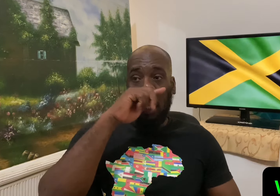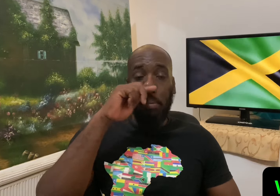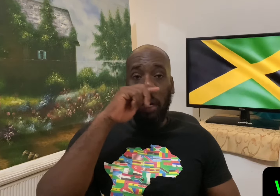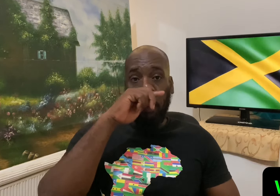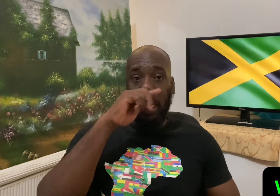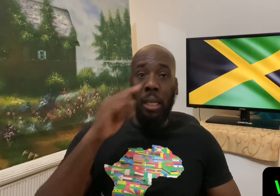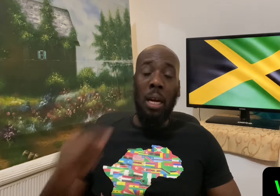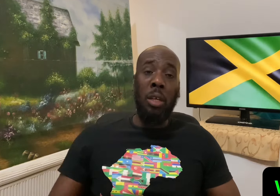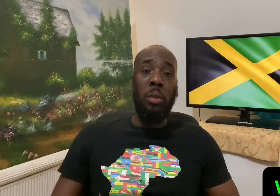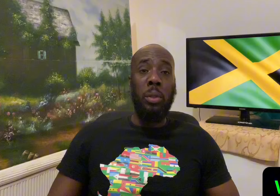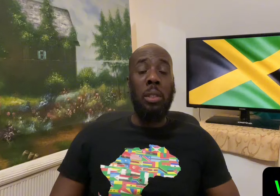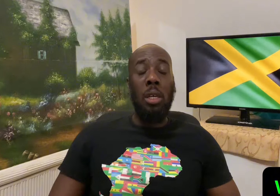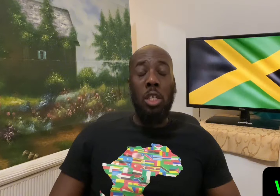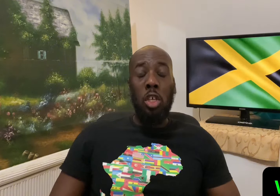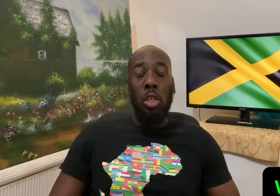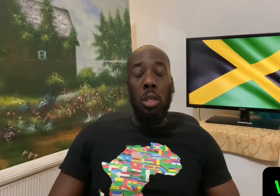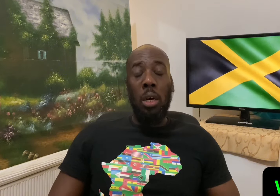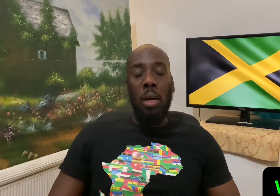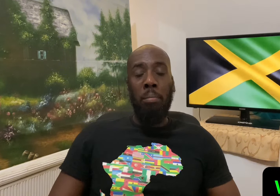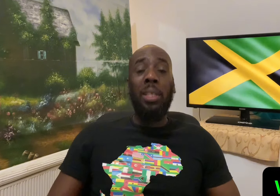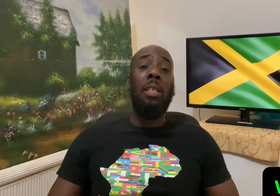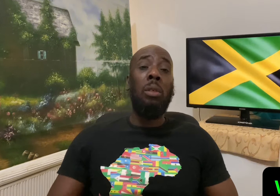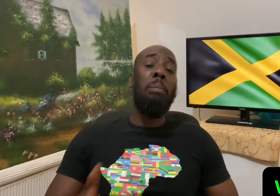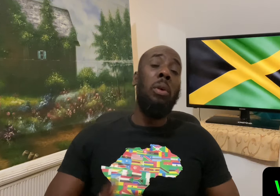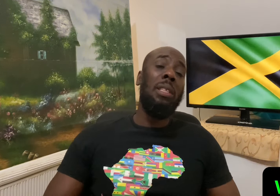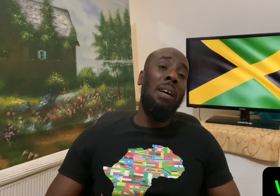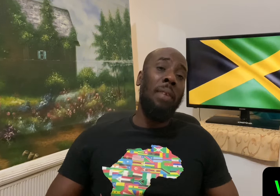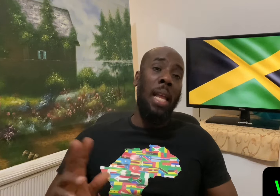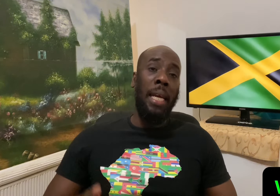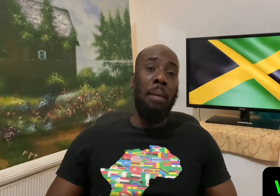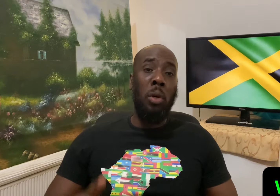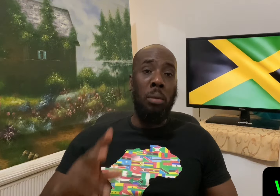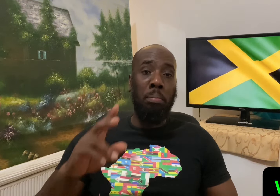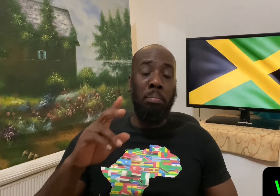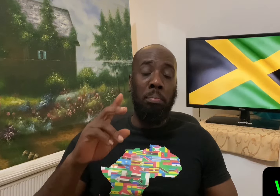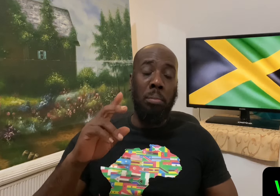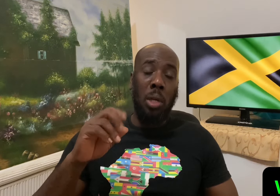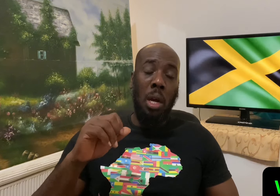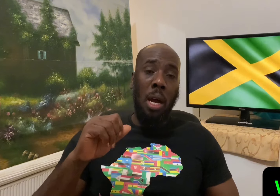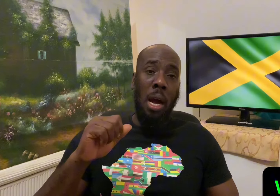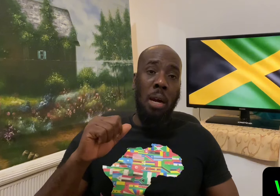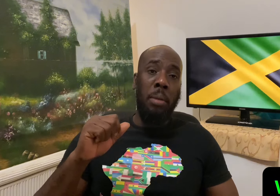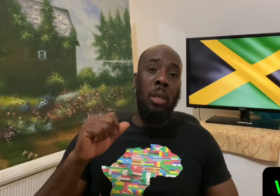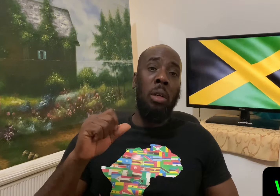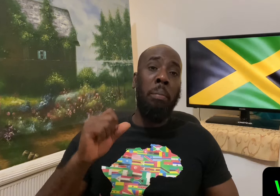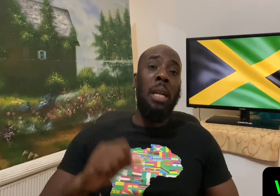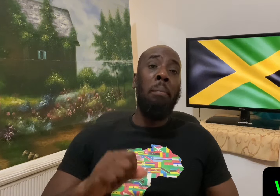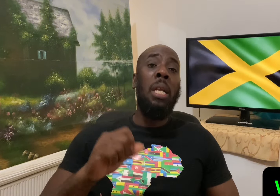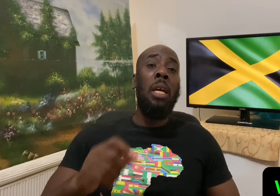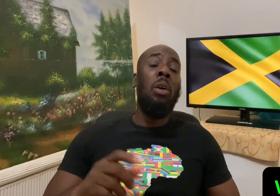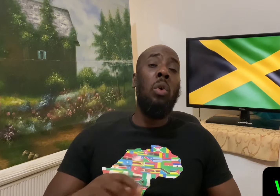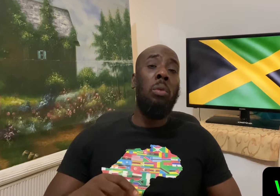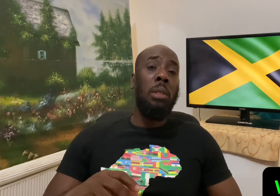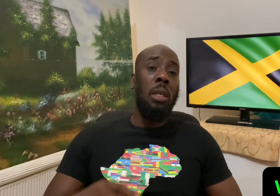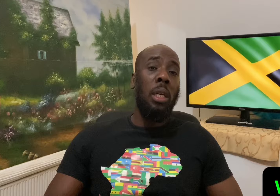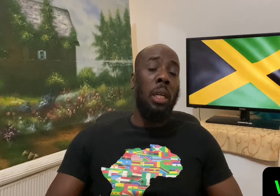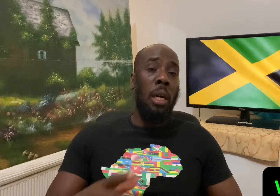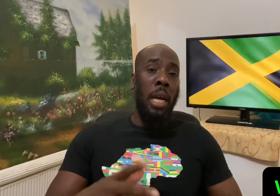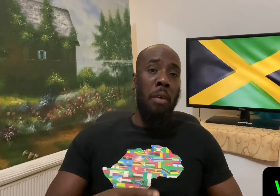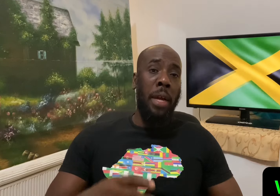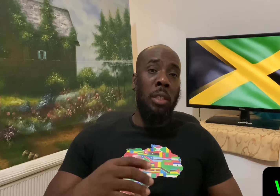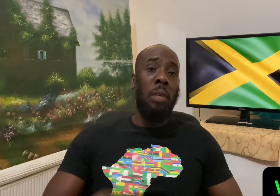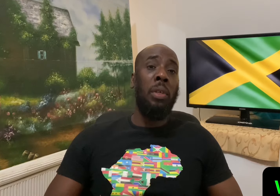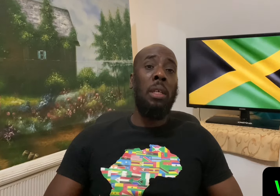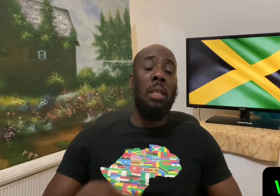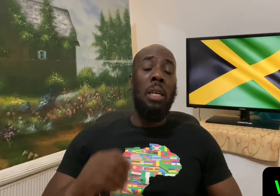the parliament and accused President Ramaphosa of lying about he's going to build 1 million homes in